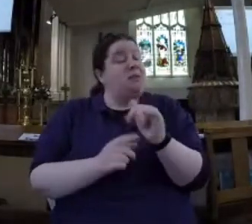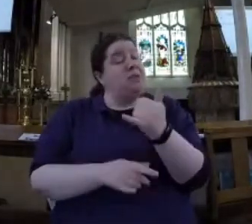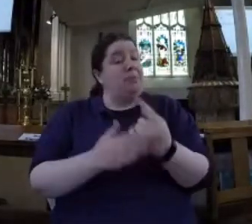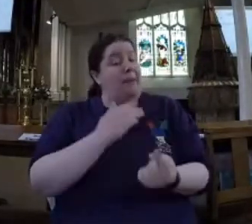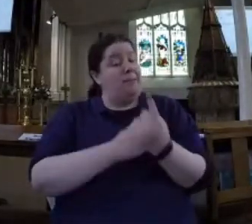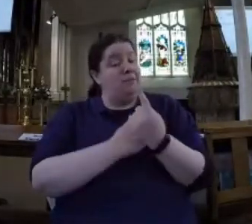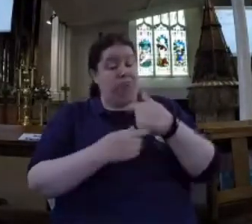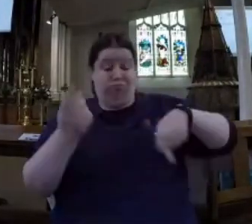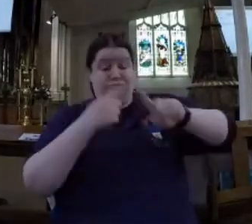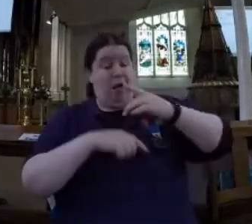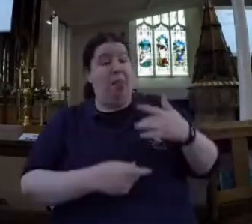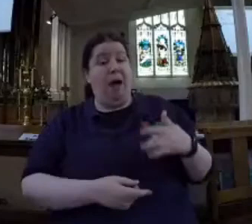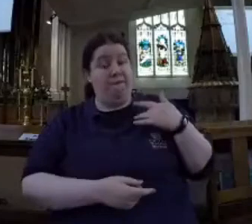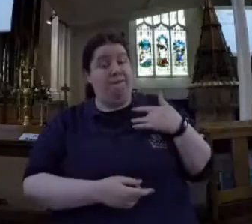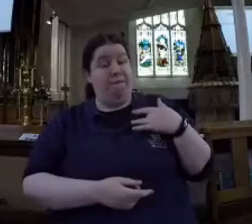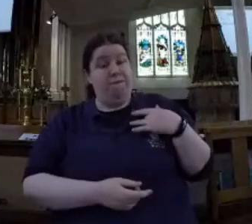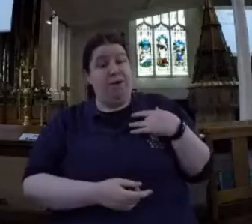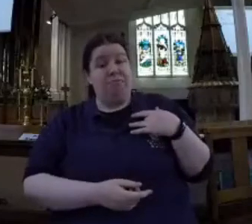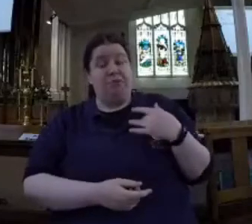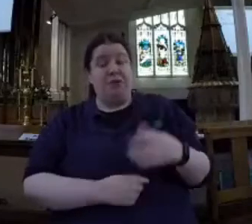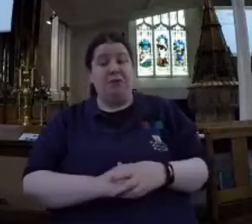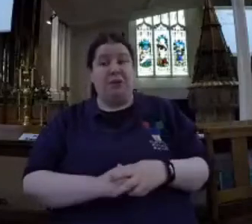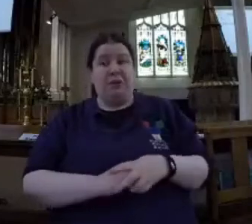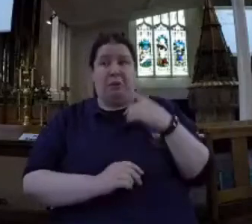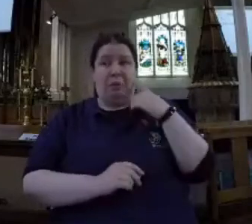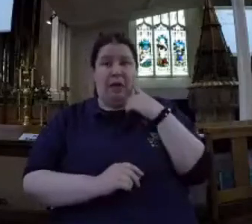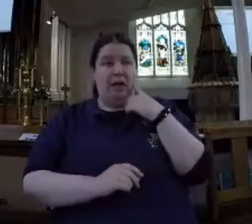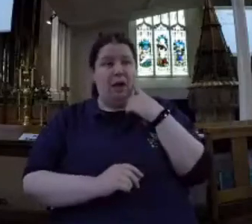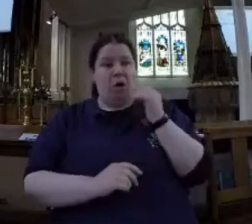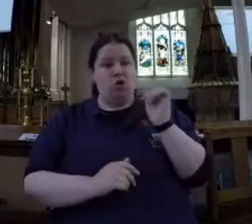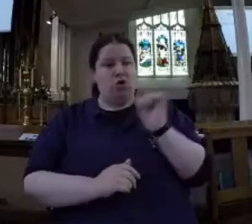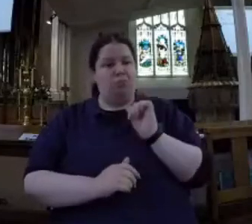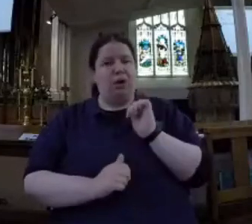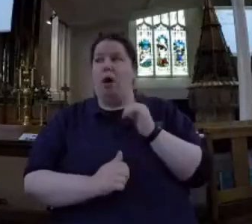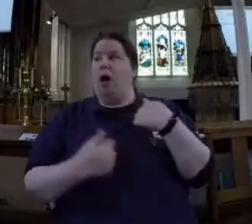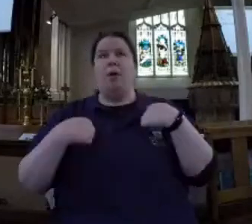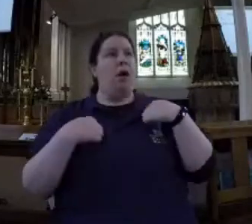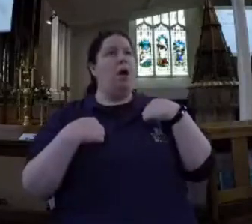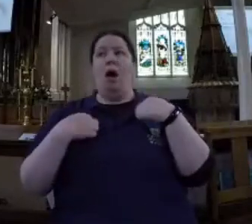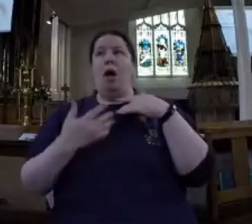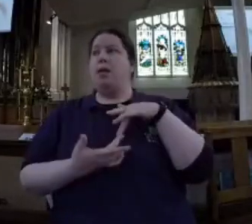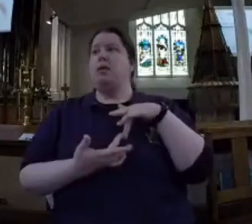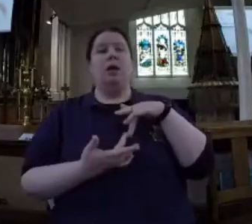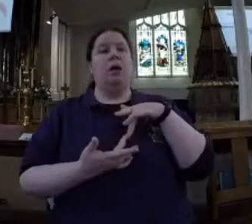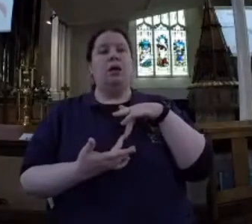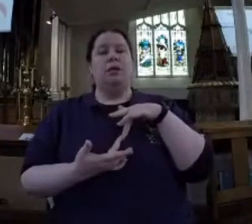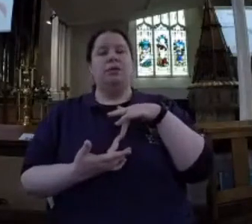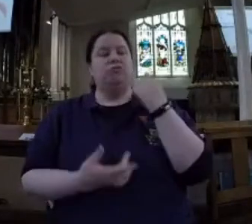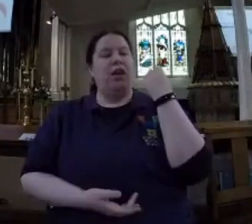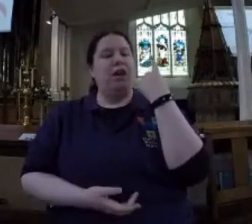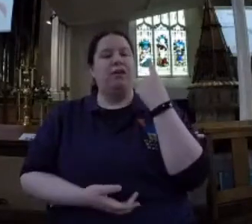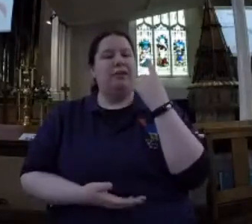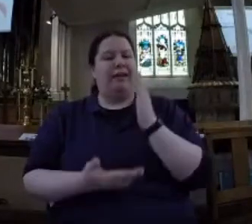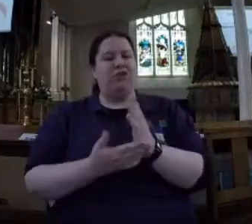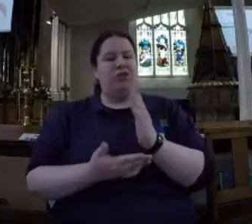lives. Sometimes. Often we are so bothered about protesting our innocence that we don't even notice our lack of